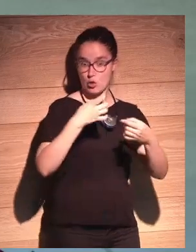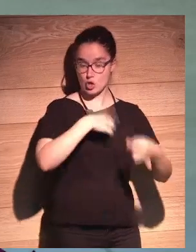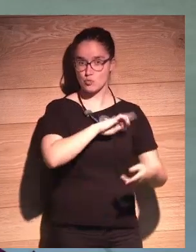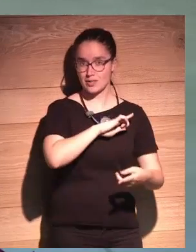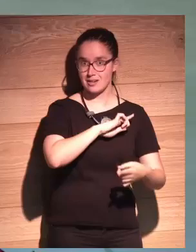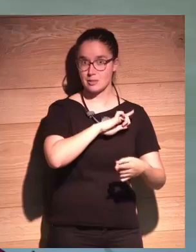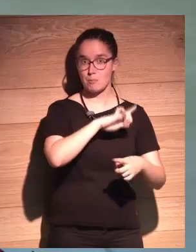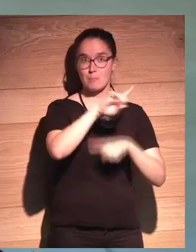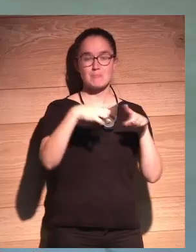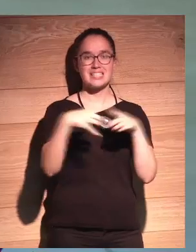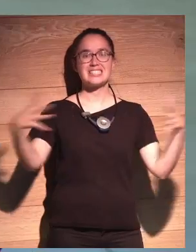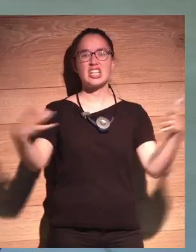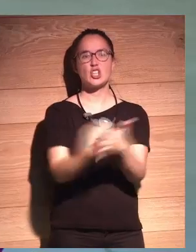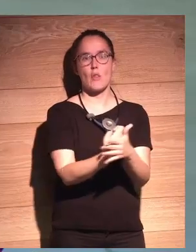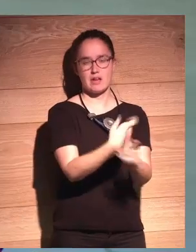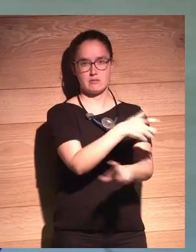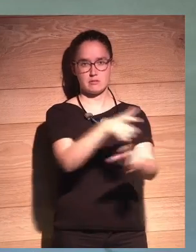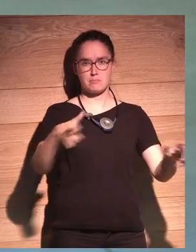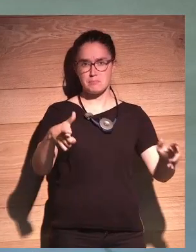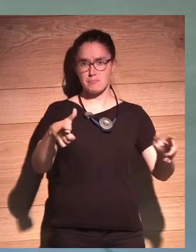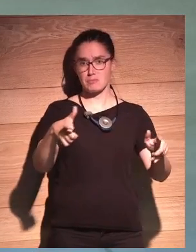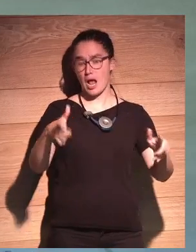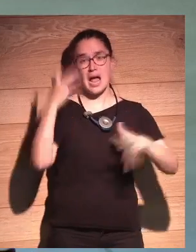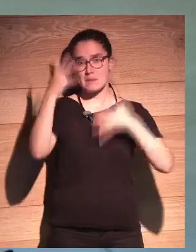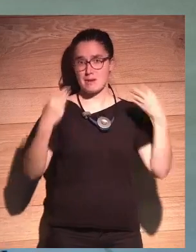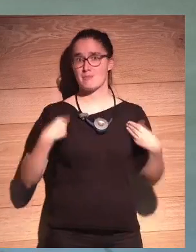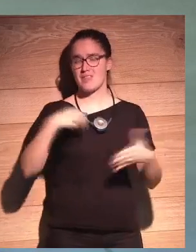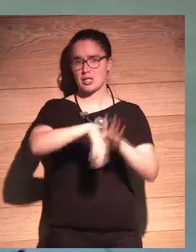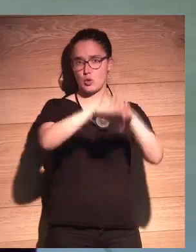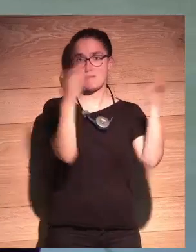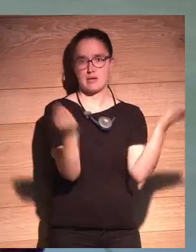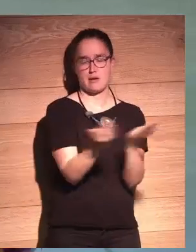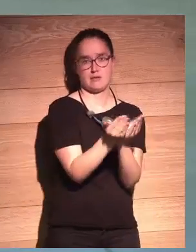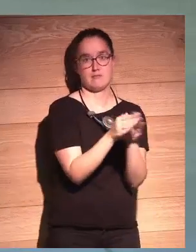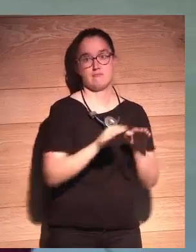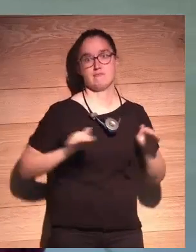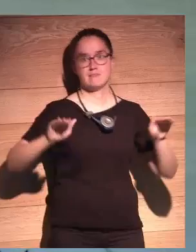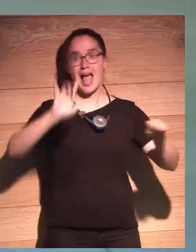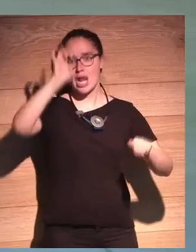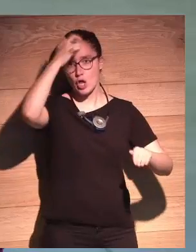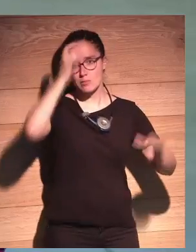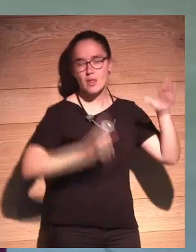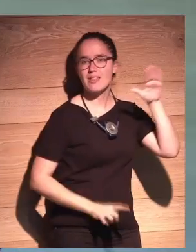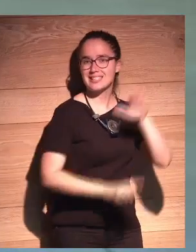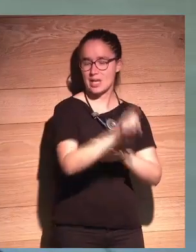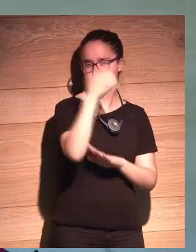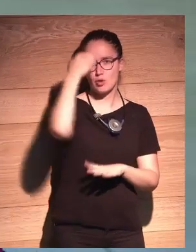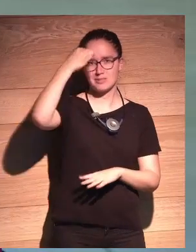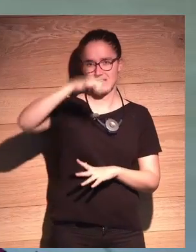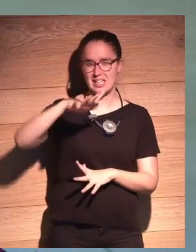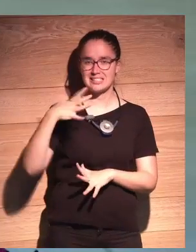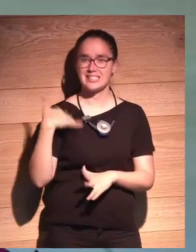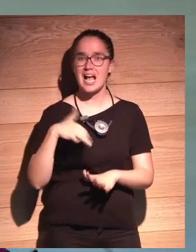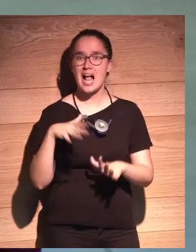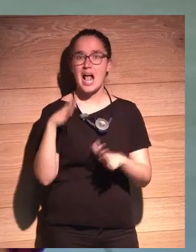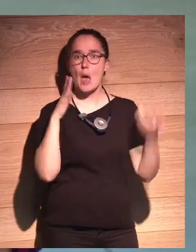and current needs of our generations, future generations, and all the species of the world. So